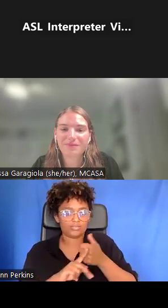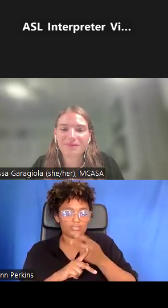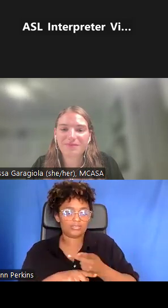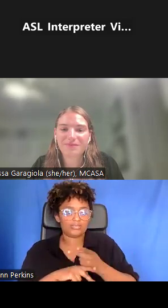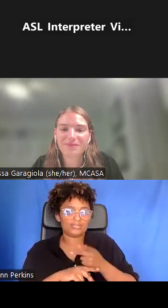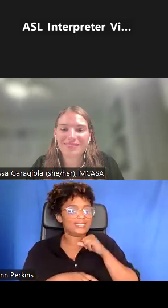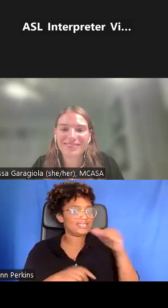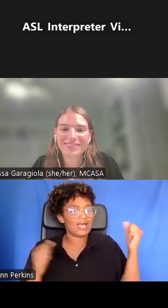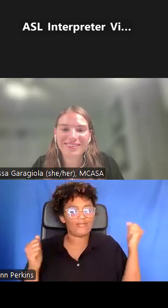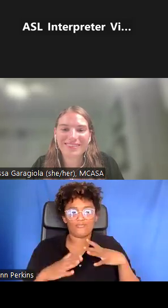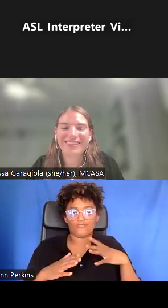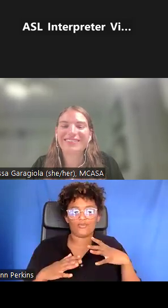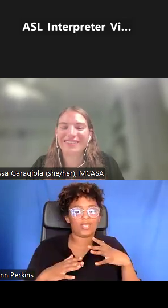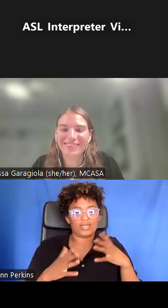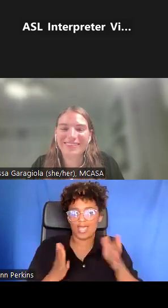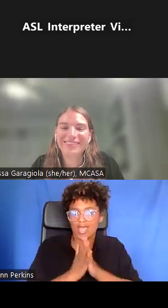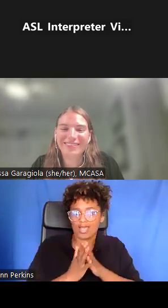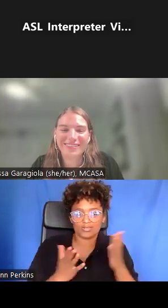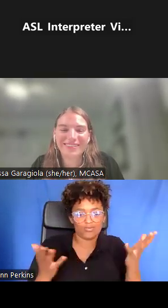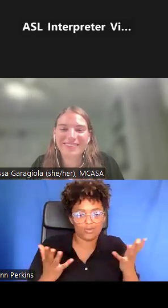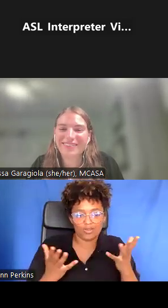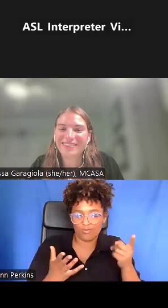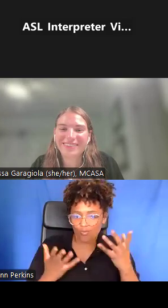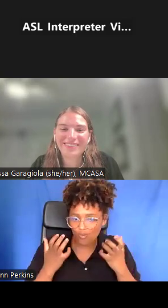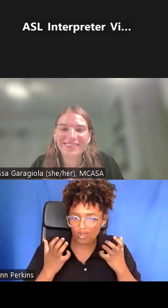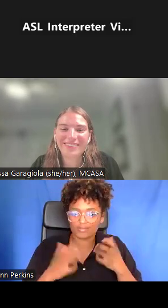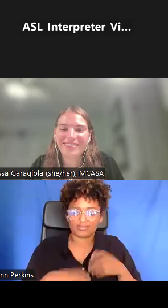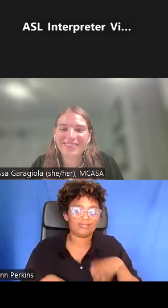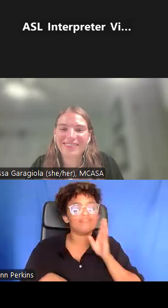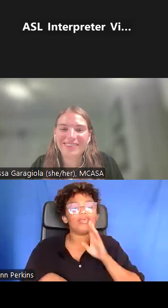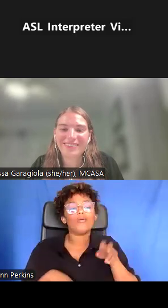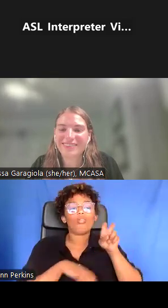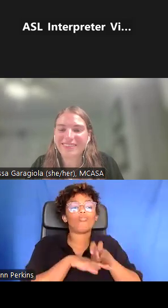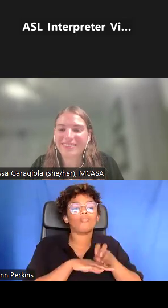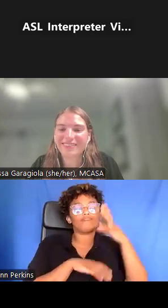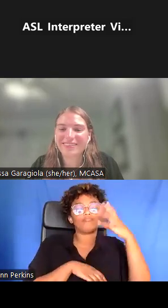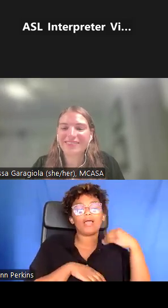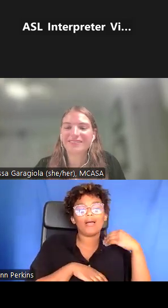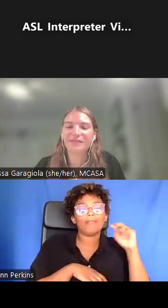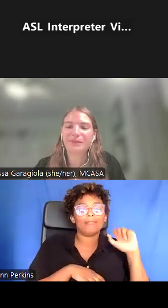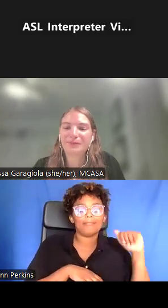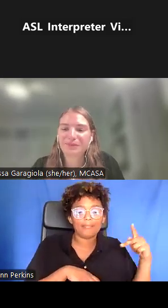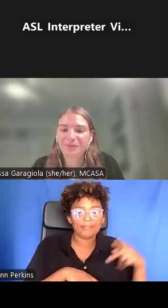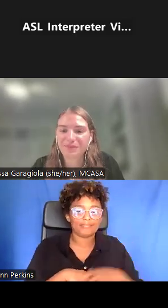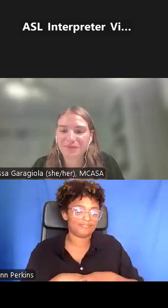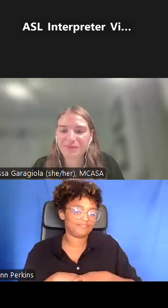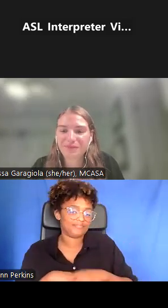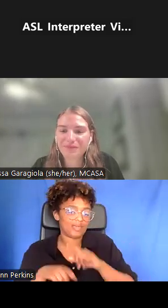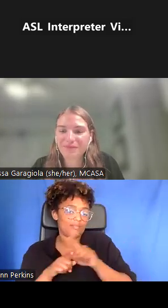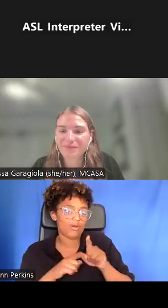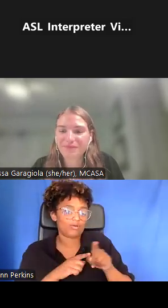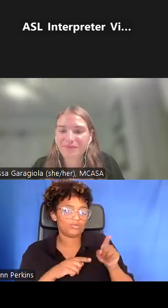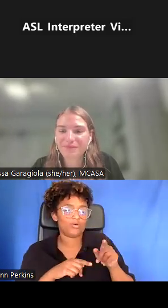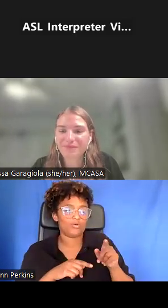wants for. He takes a nap whenever he wants. And when he wants cuddles, I see someone put in here about talking about being held or cuddled by